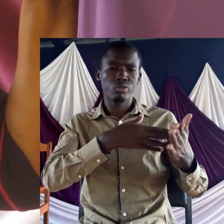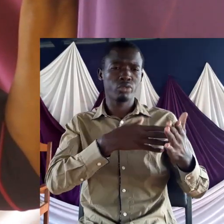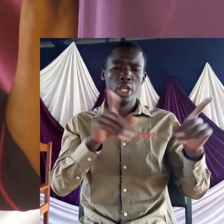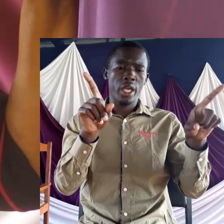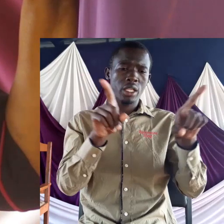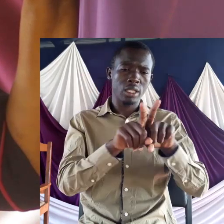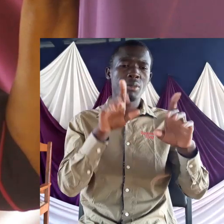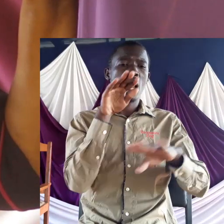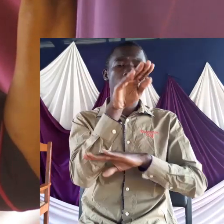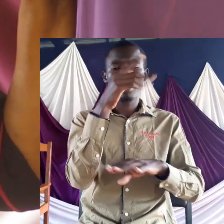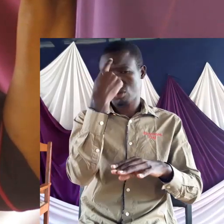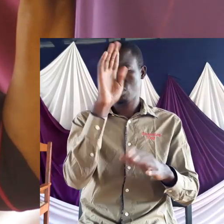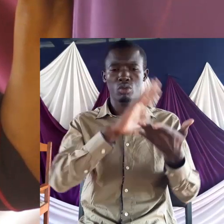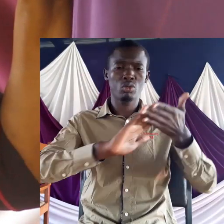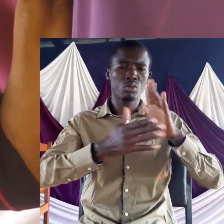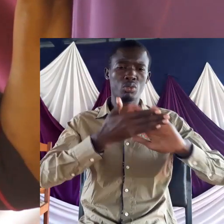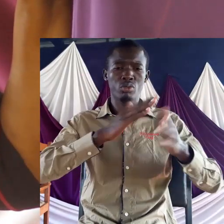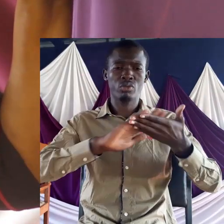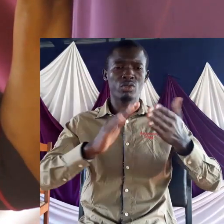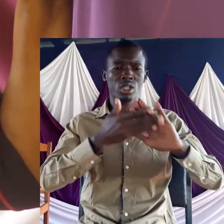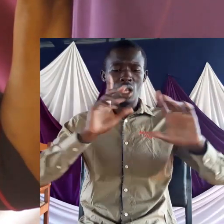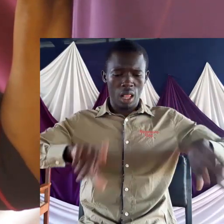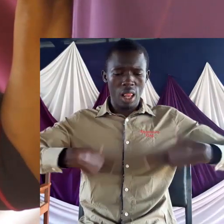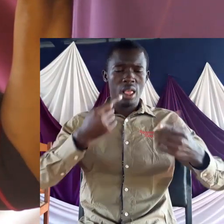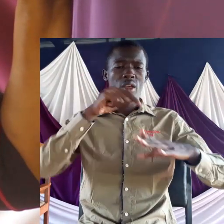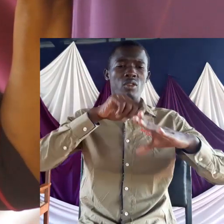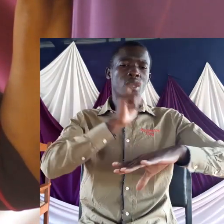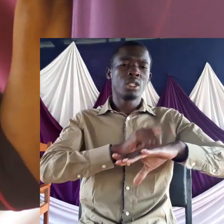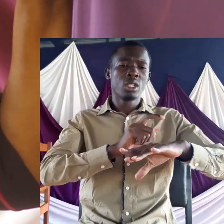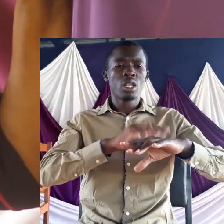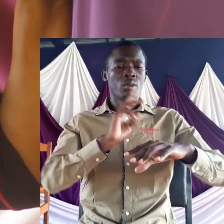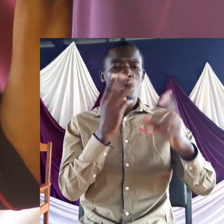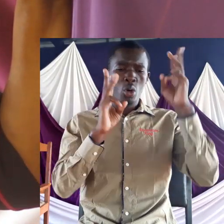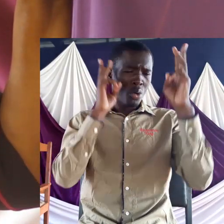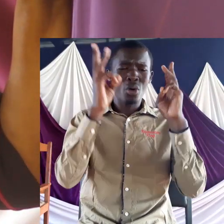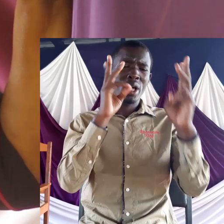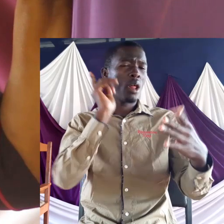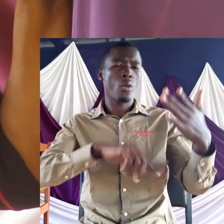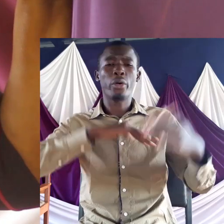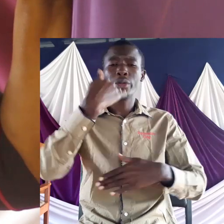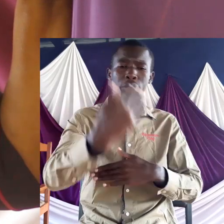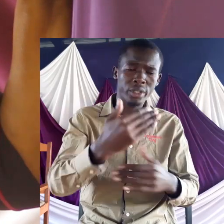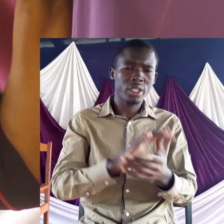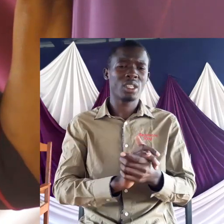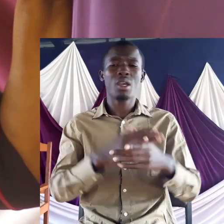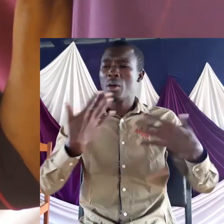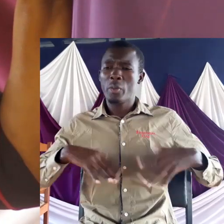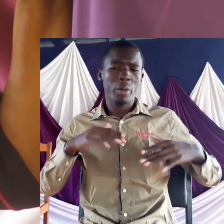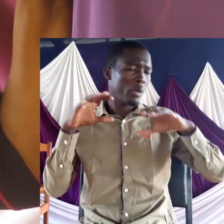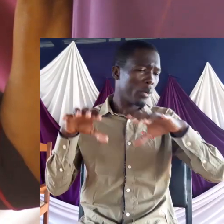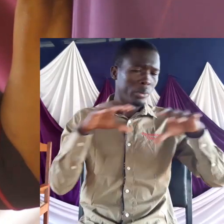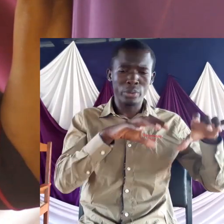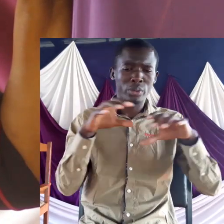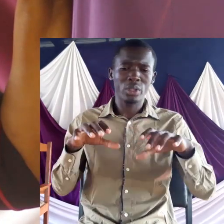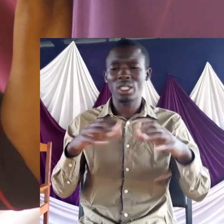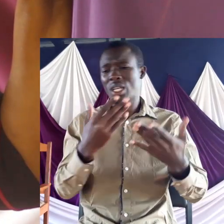ask for forgiveness. Father, we live in times that we are wondering what is next. Your people are suffering.